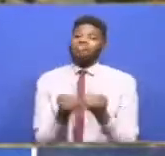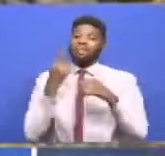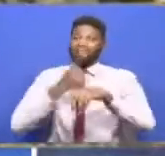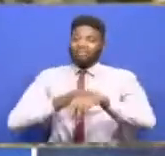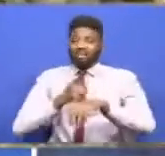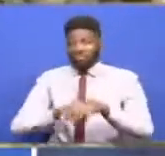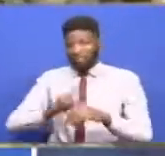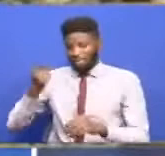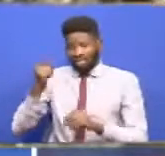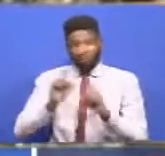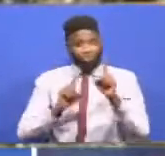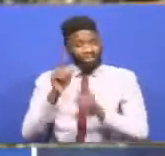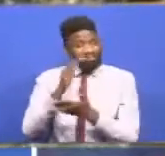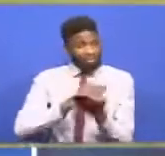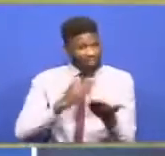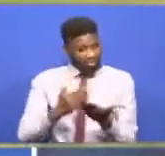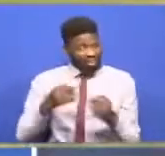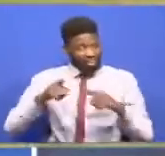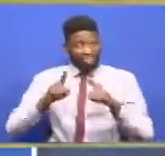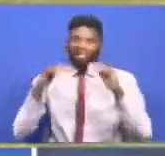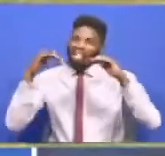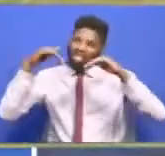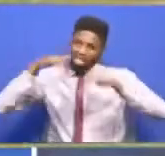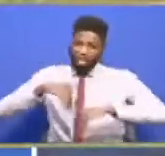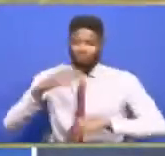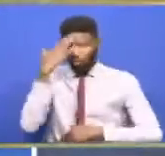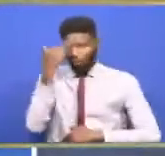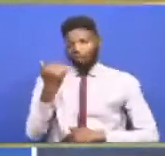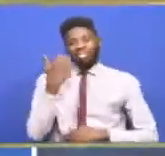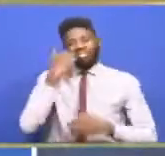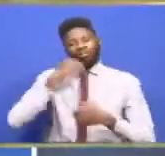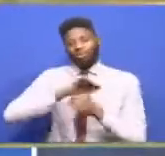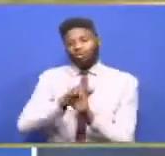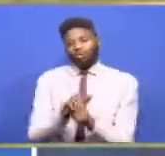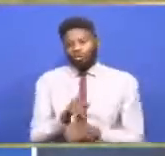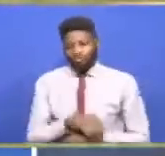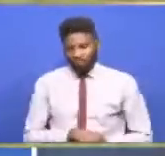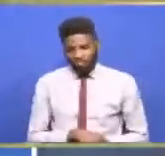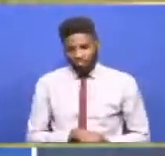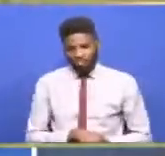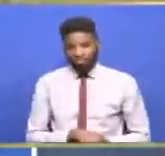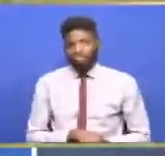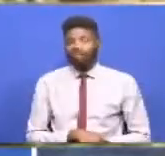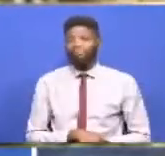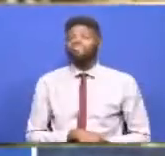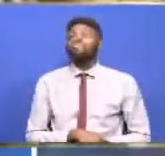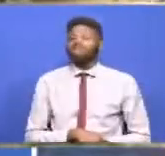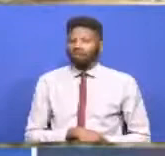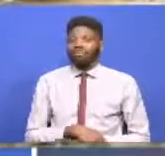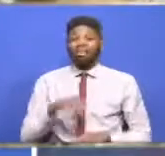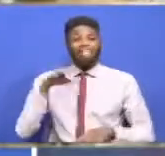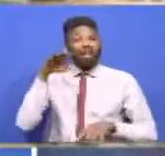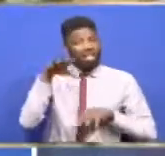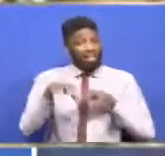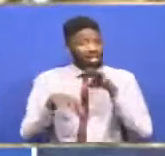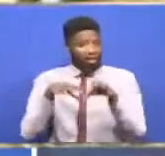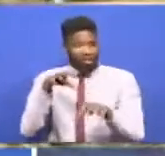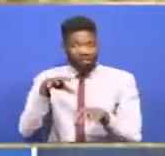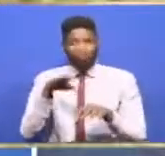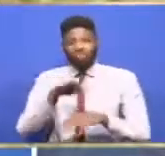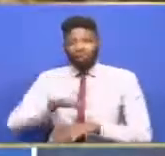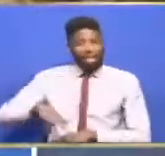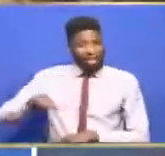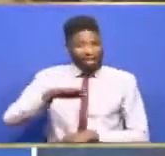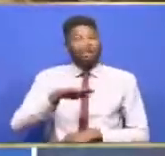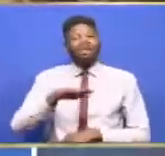tourism sector is on its knees thanks to the COVID-19 crisis. The reduction of game park and reserve entry fee is applicable